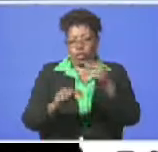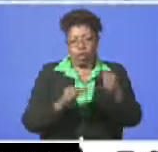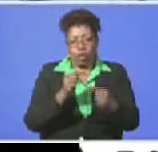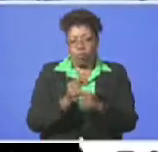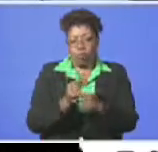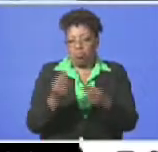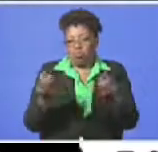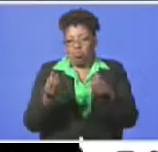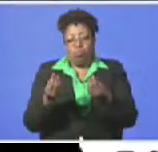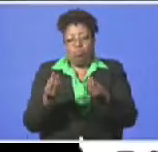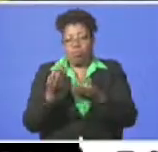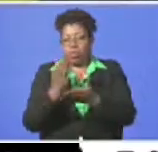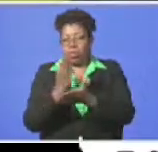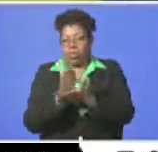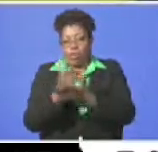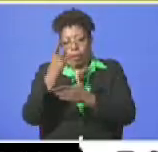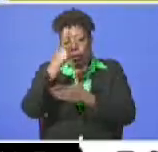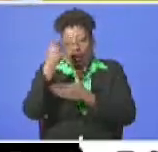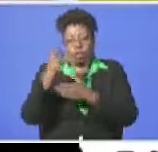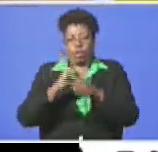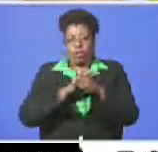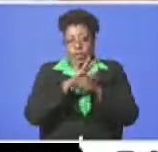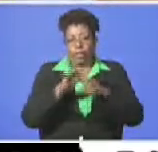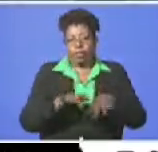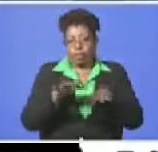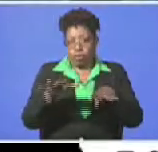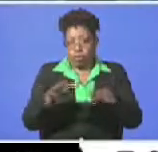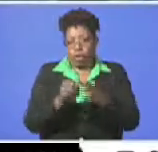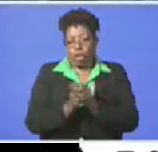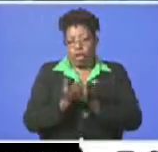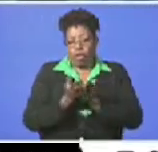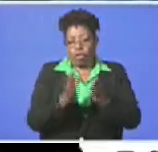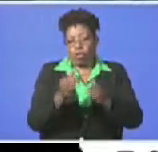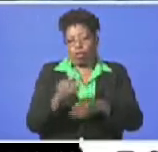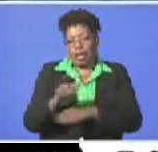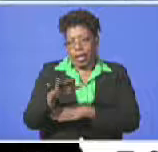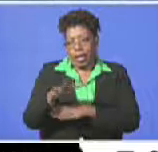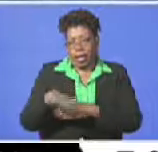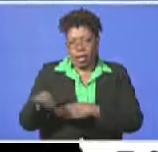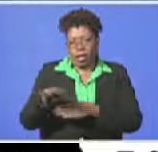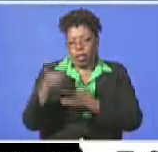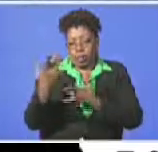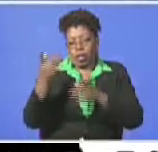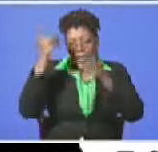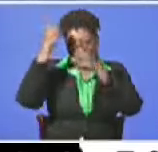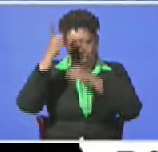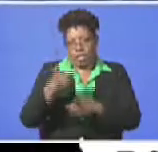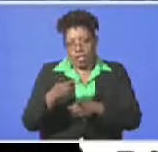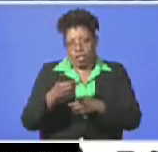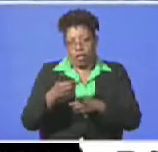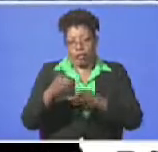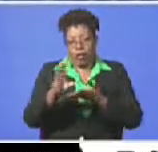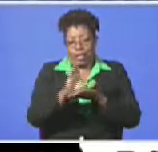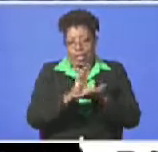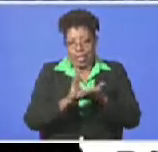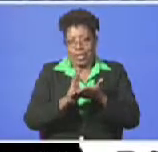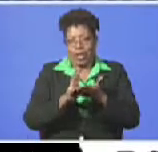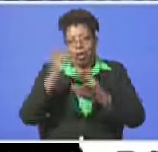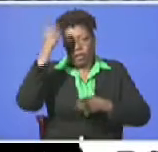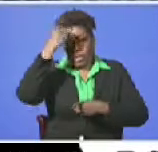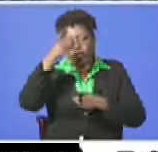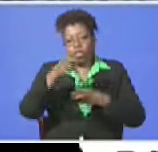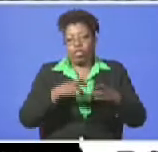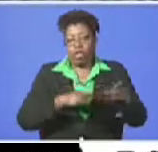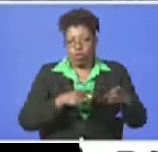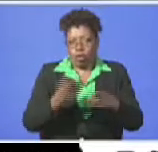in limbo due to the COVID-19 pandemic. The fate of the cruise sector is hinged on decisions by the Center for Disease Control, which halted